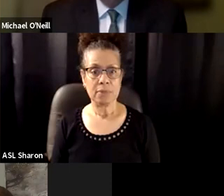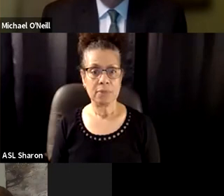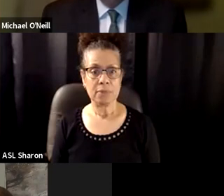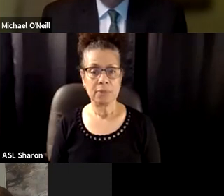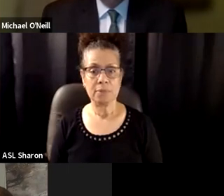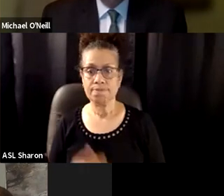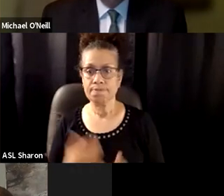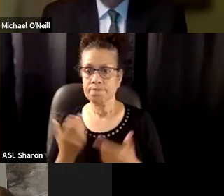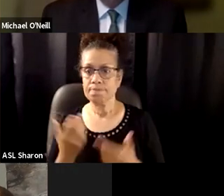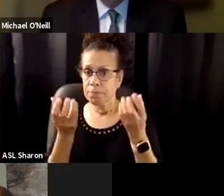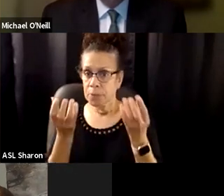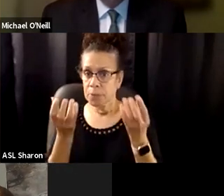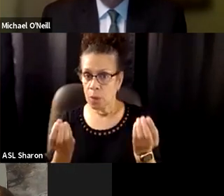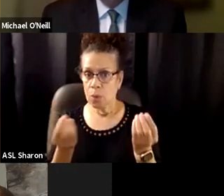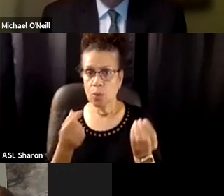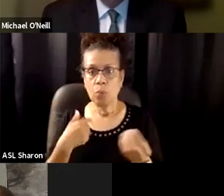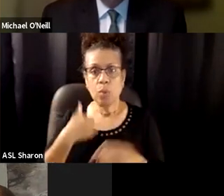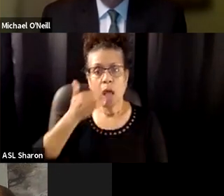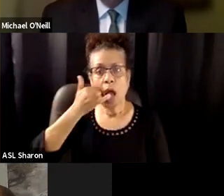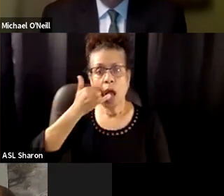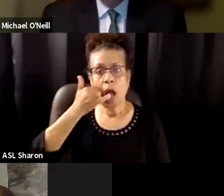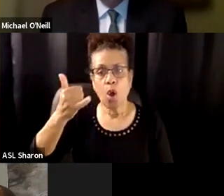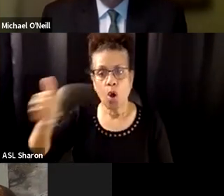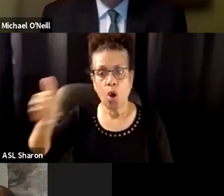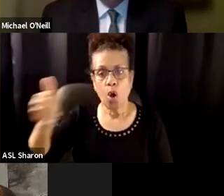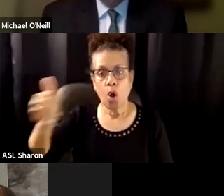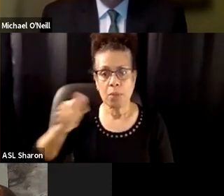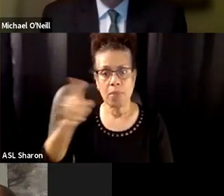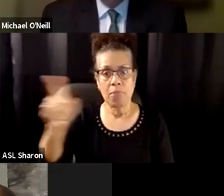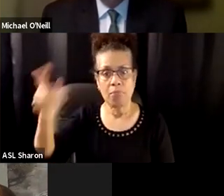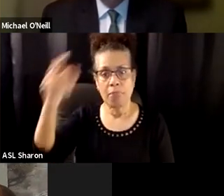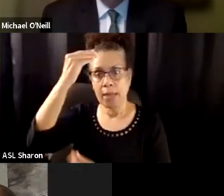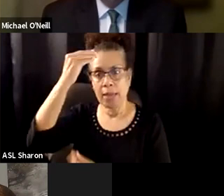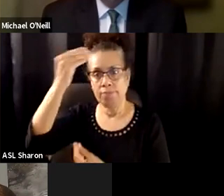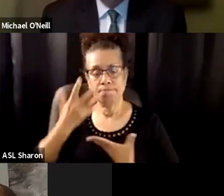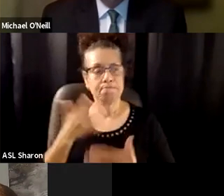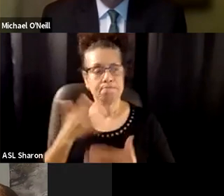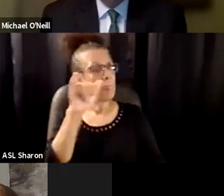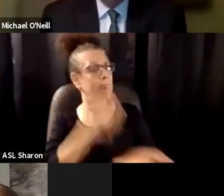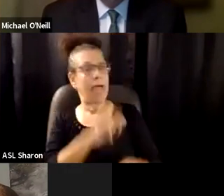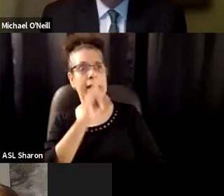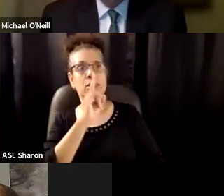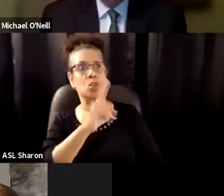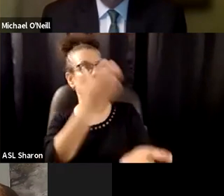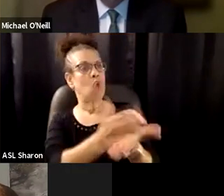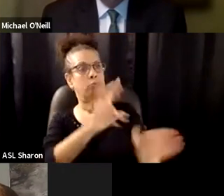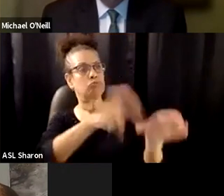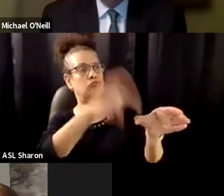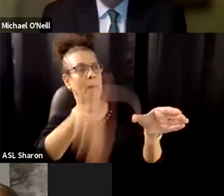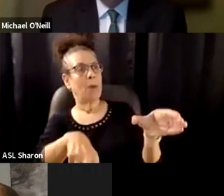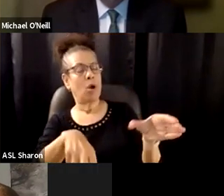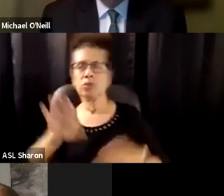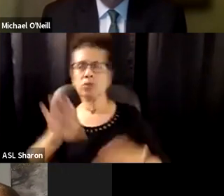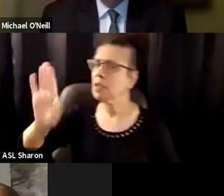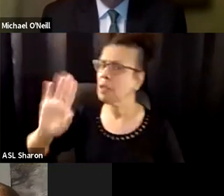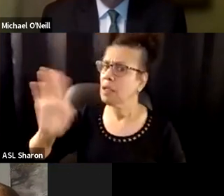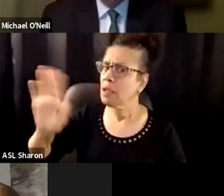so when i called transportation i was informed that that is the stop where they need to be dropped and i said that that was